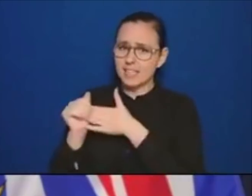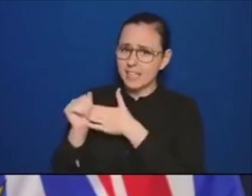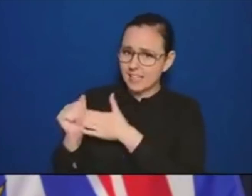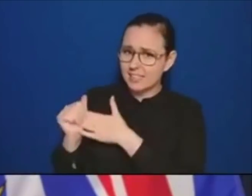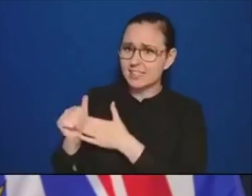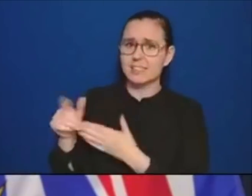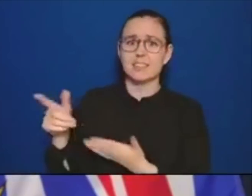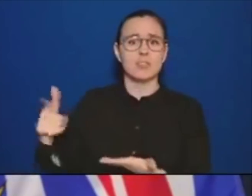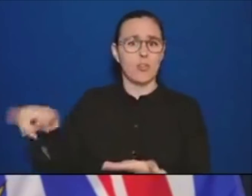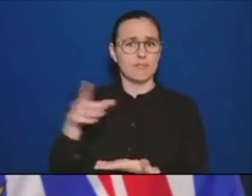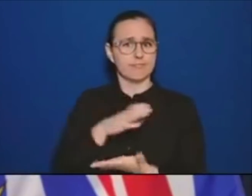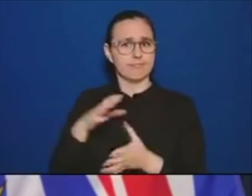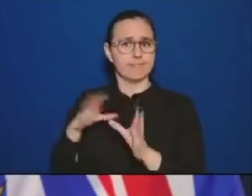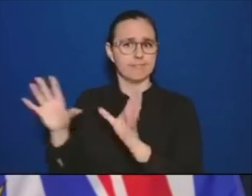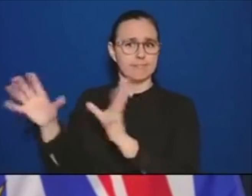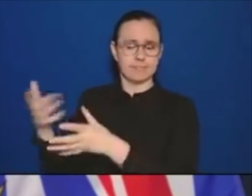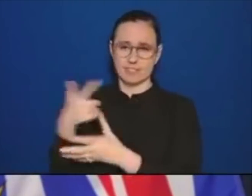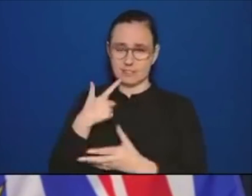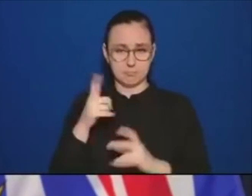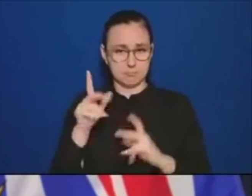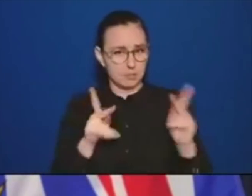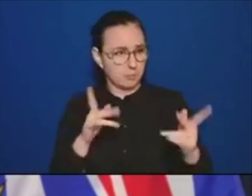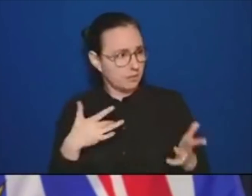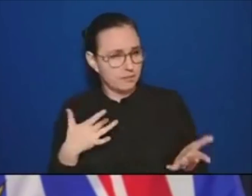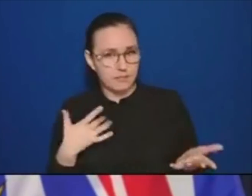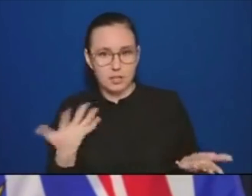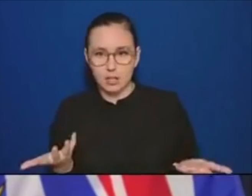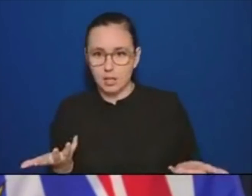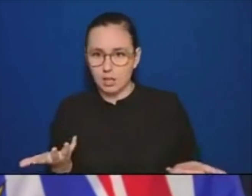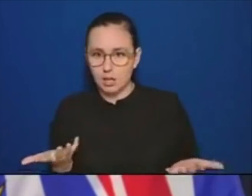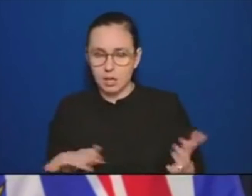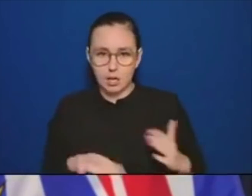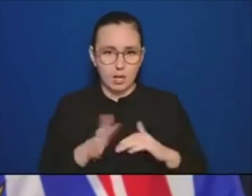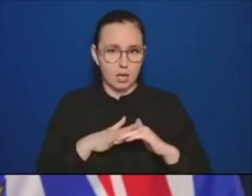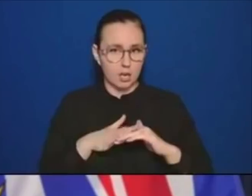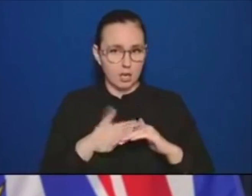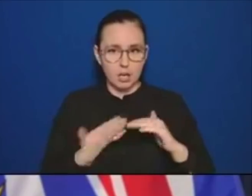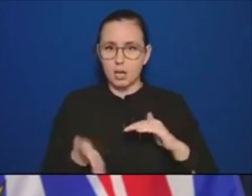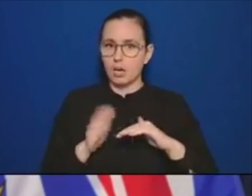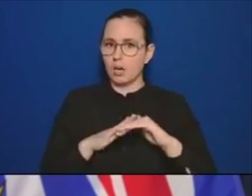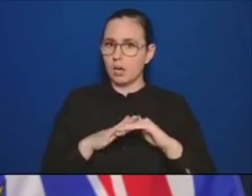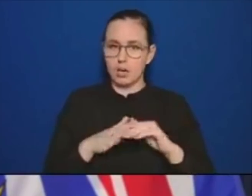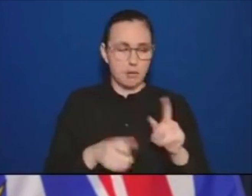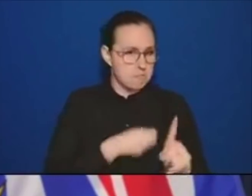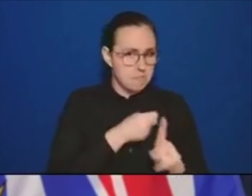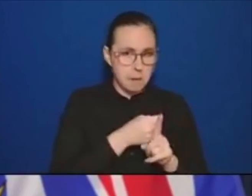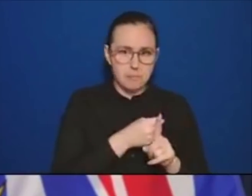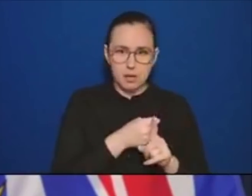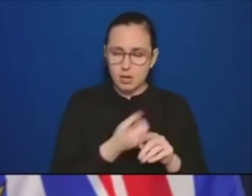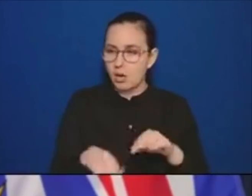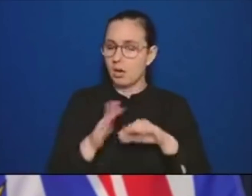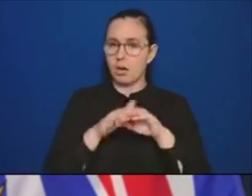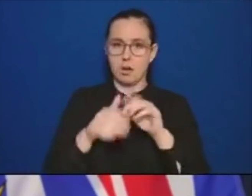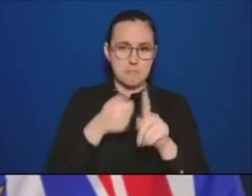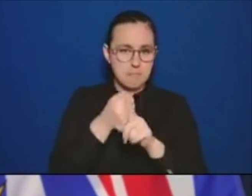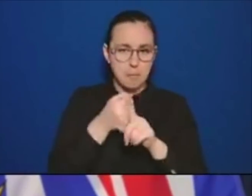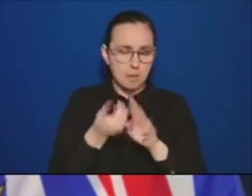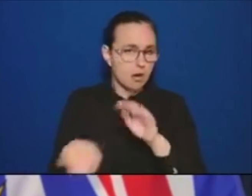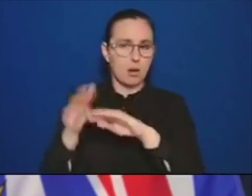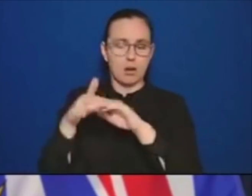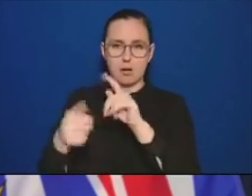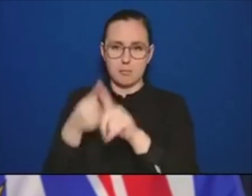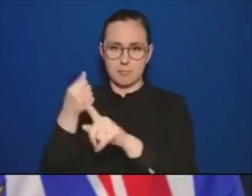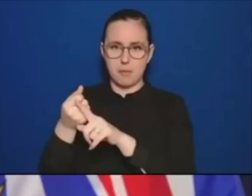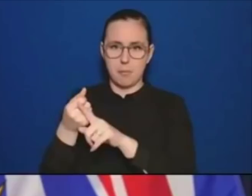the compounding impacts of multiple crises, as well as, in some cases, systemic racism within the